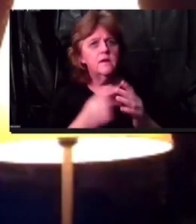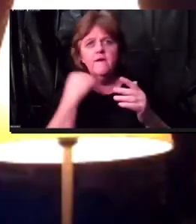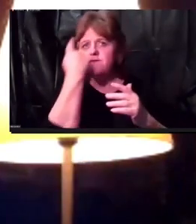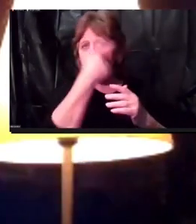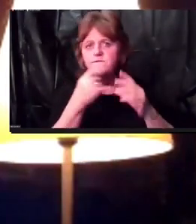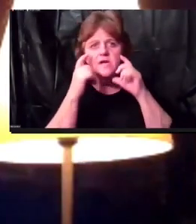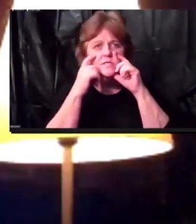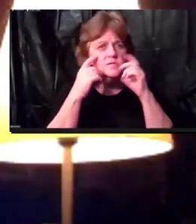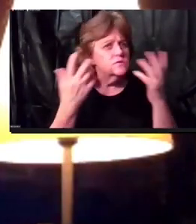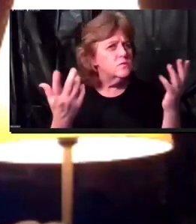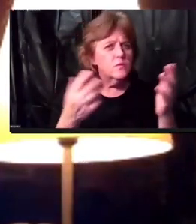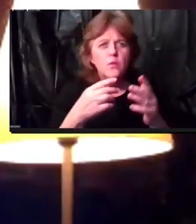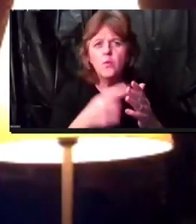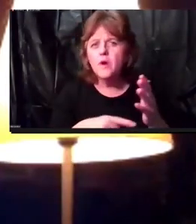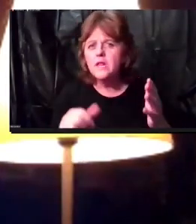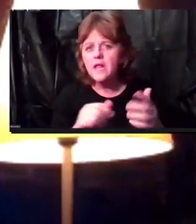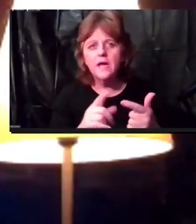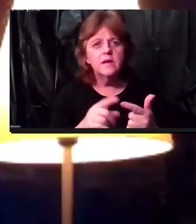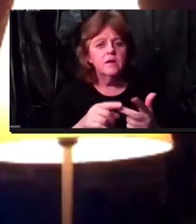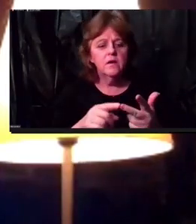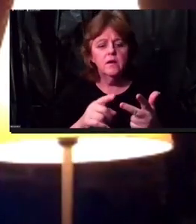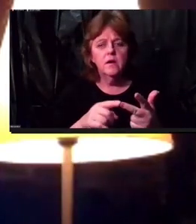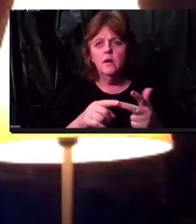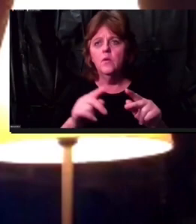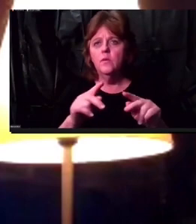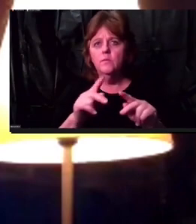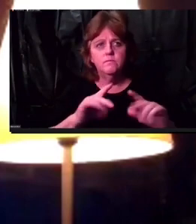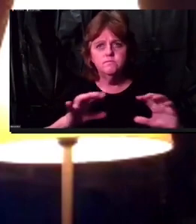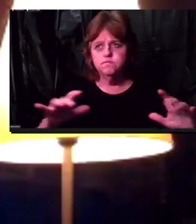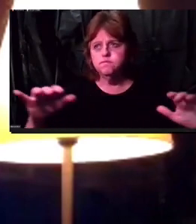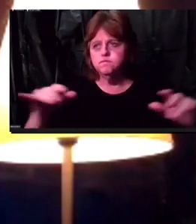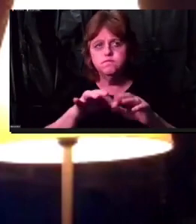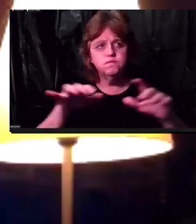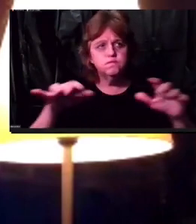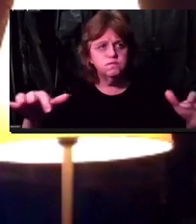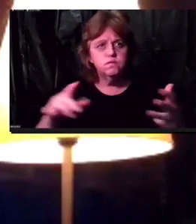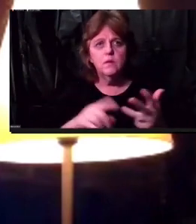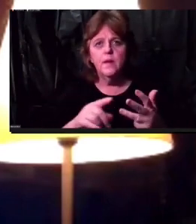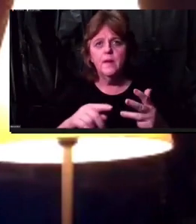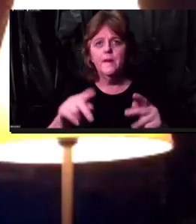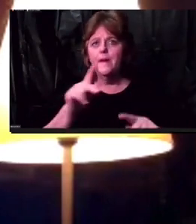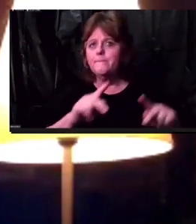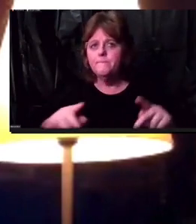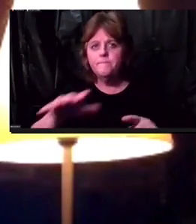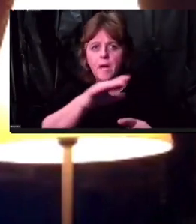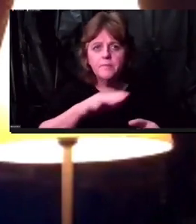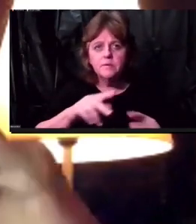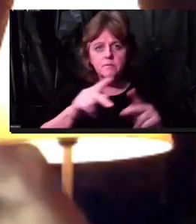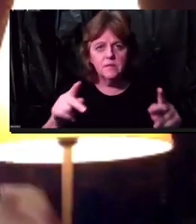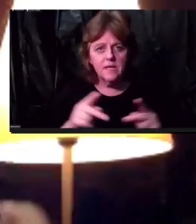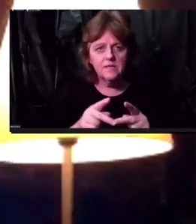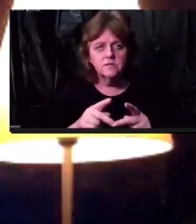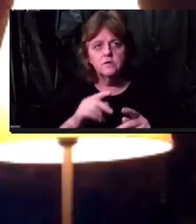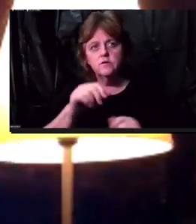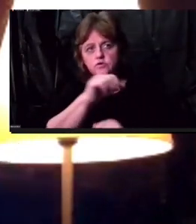coverings. What's a pandemic, what's a public place, and what is social distancing? Section 3 goes on to give a list